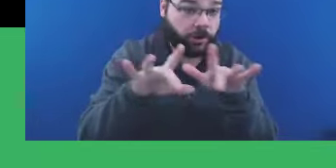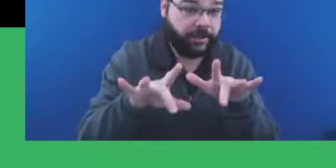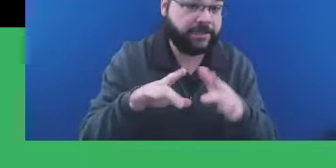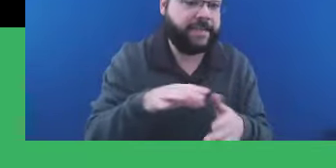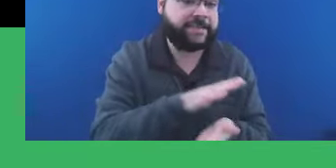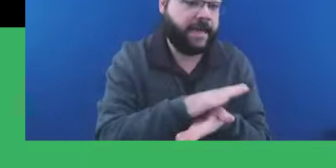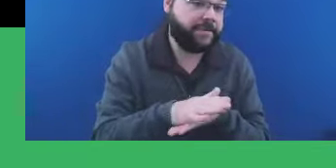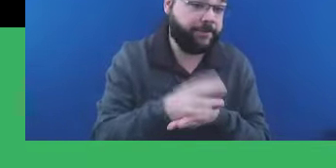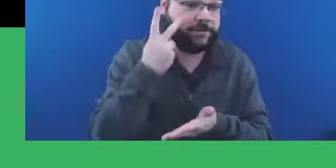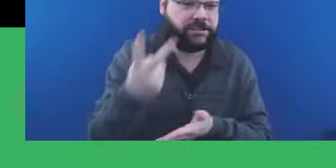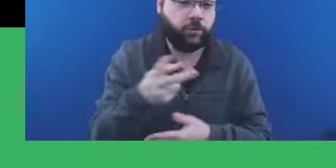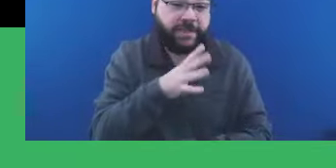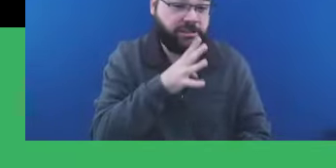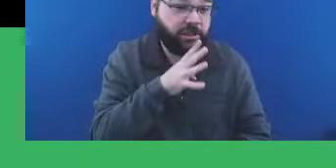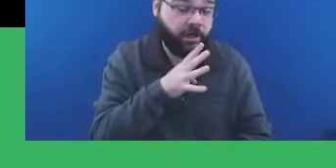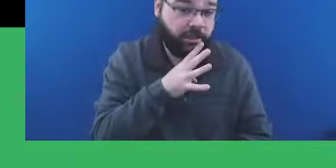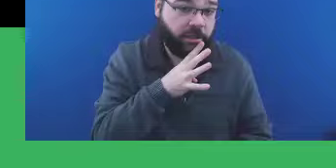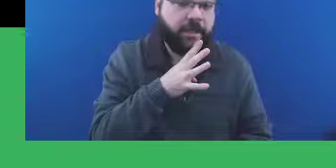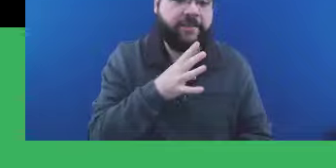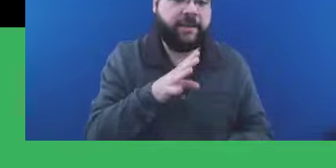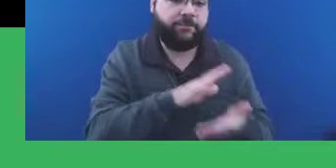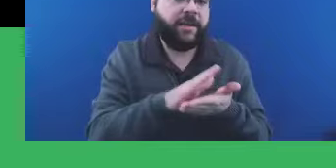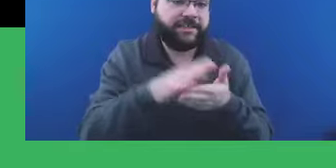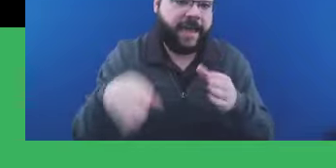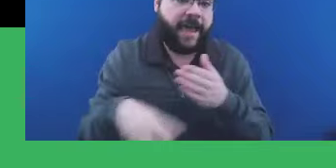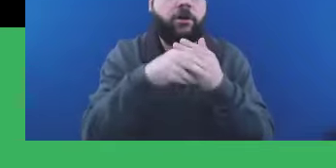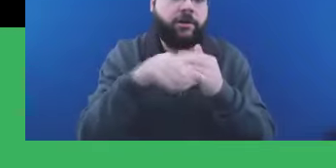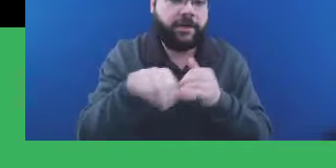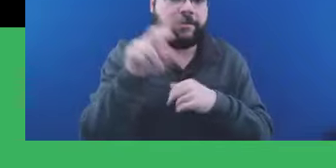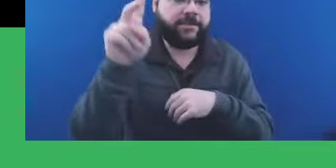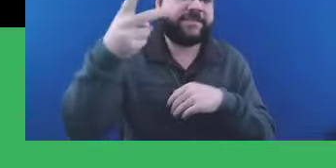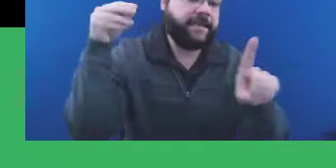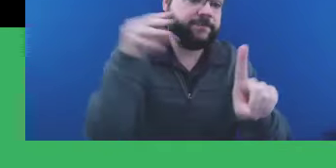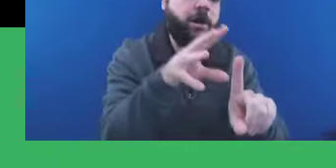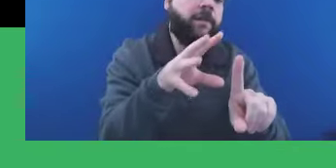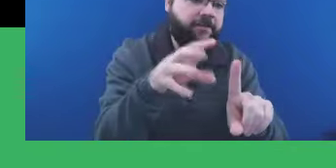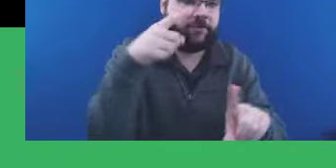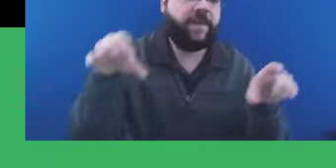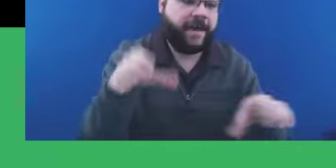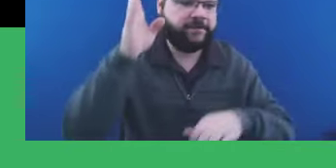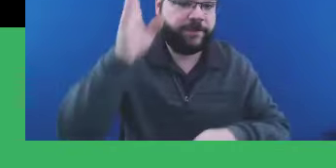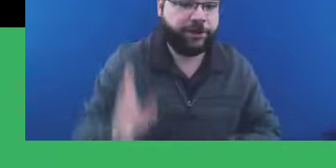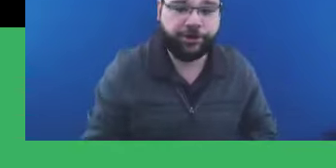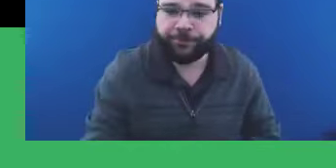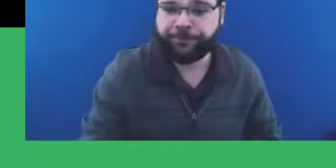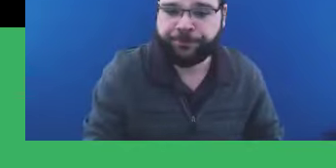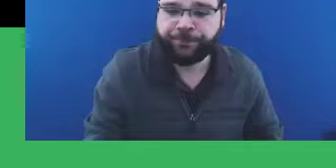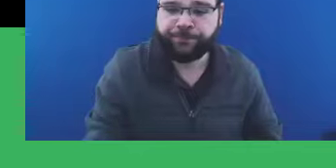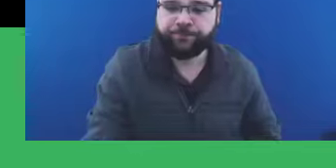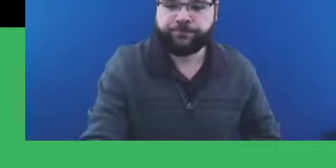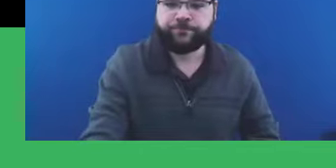in the recording, because it is nice to be able to see who's actually talking, then it'd be nice to add on a second spotlight for the active